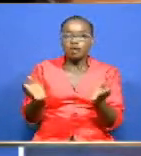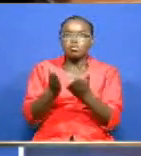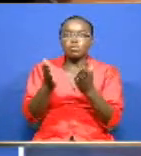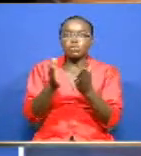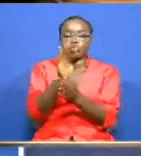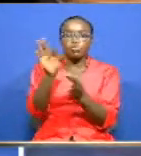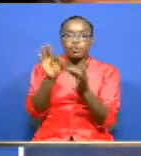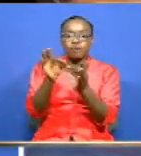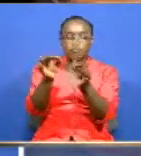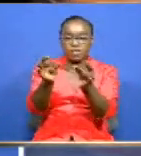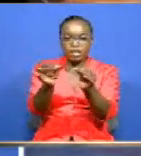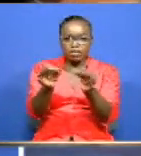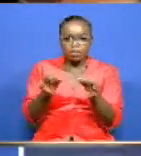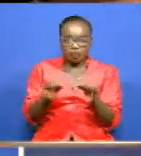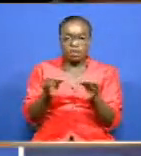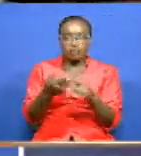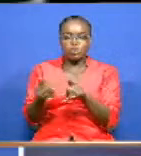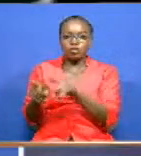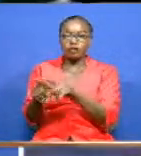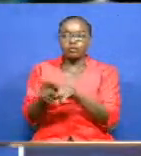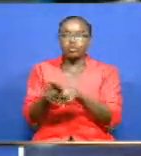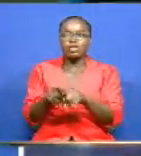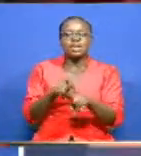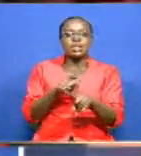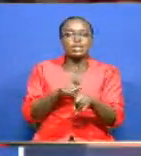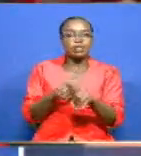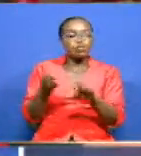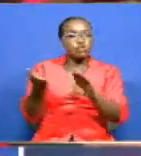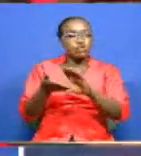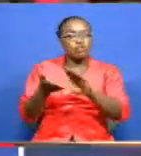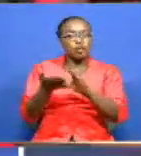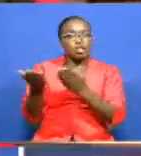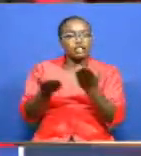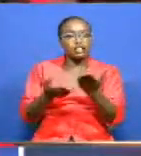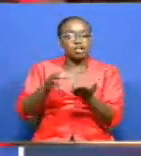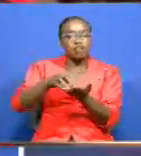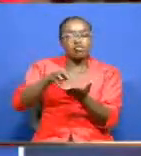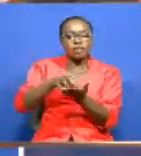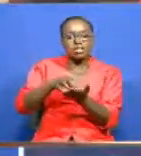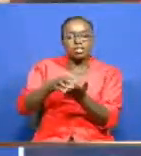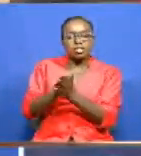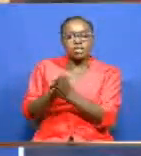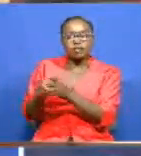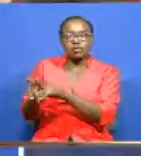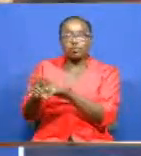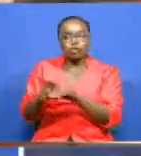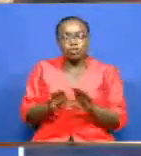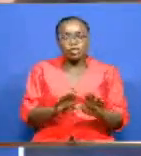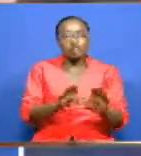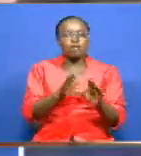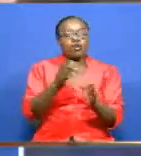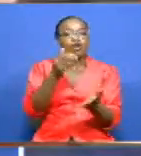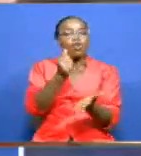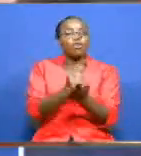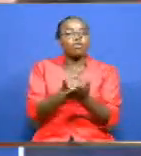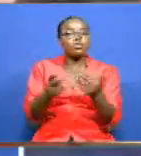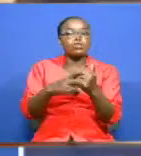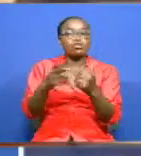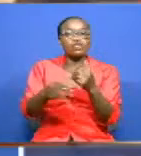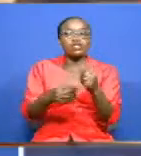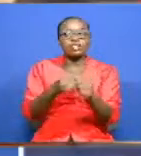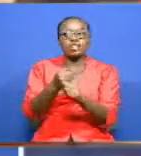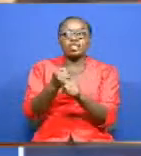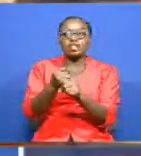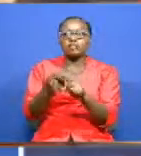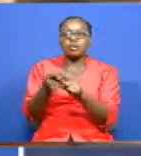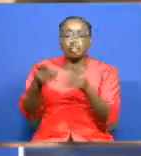efficiency and accountability, but reduce the time taken to file and serve a case. Maraga leaves office upon the attainment of 70 years,